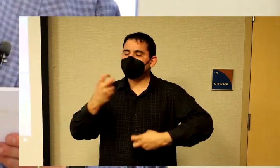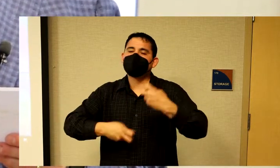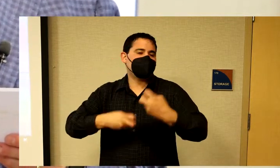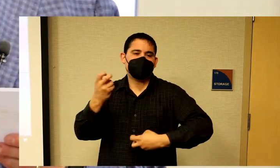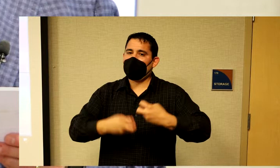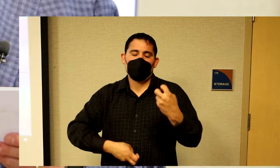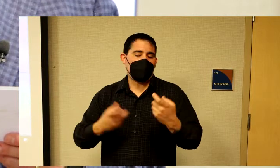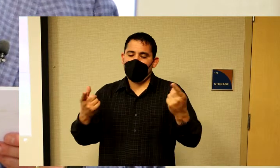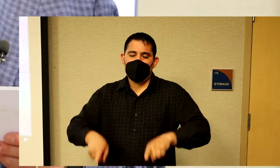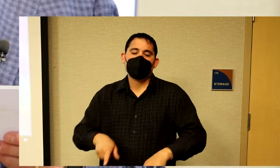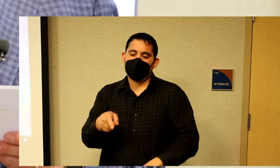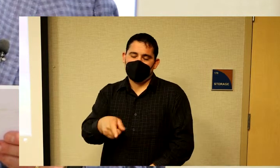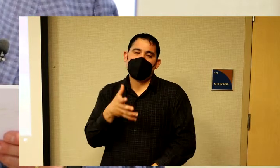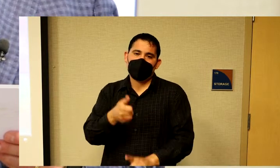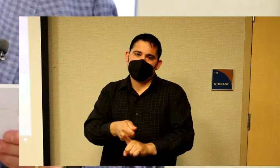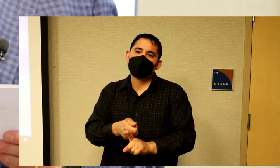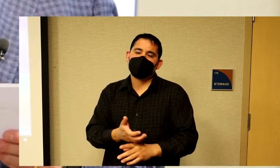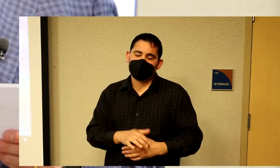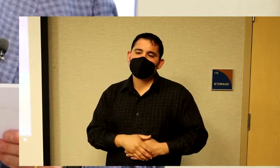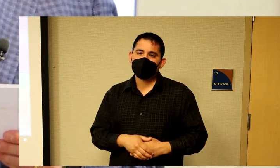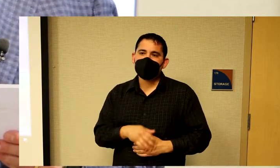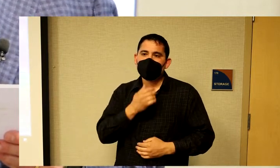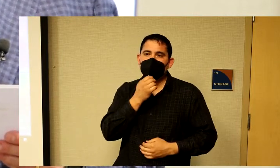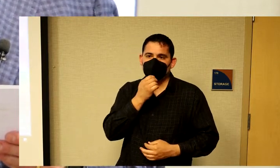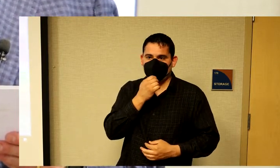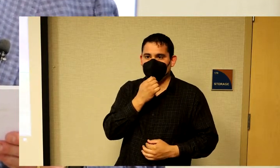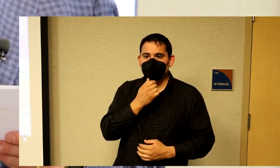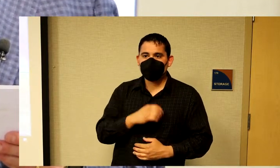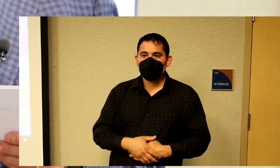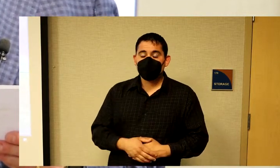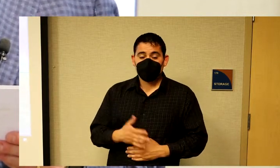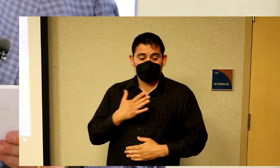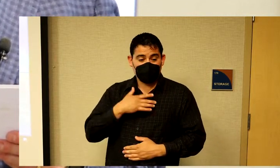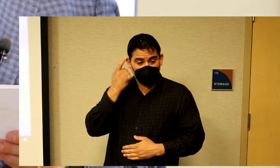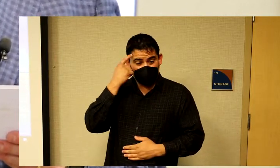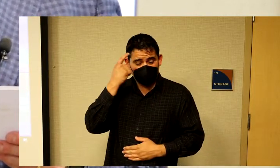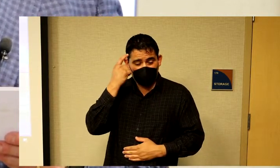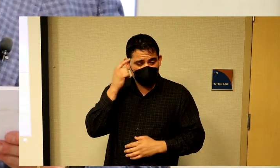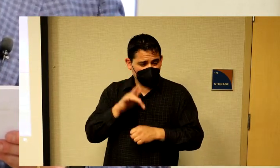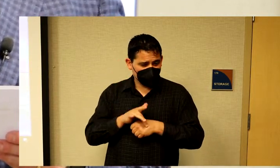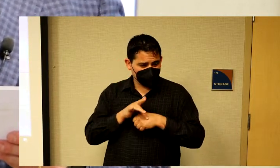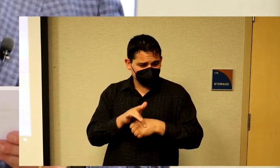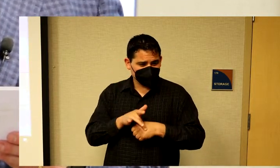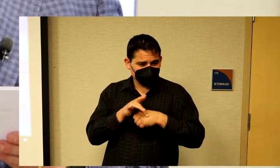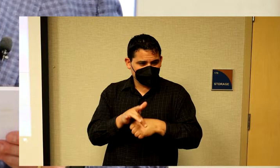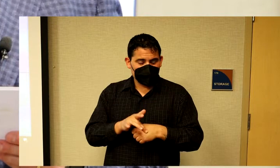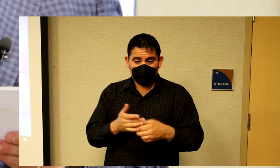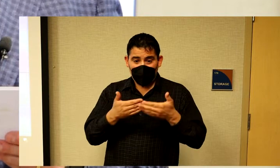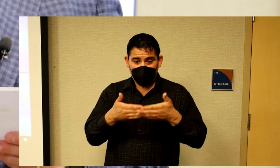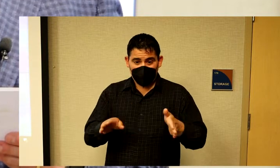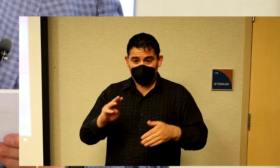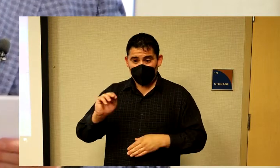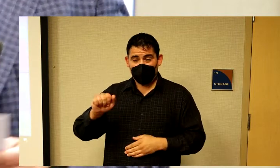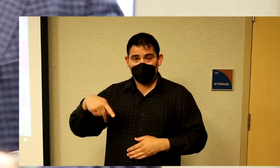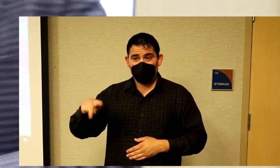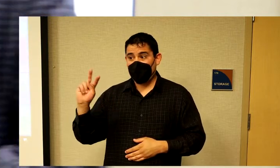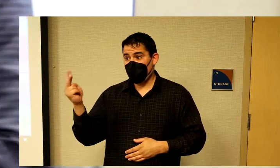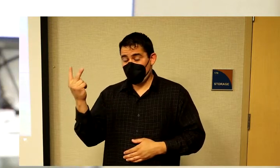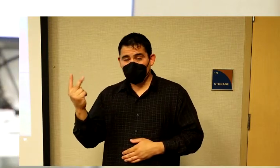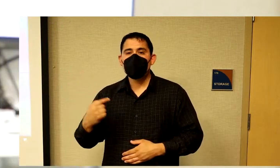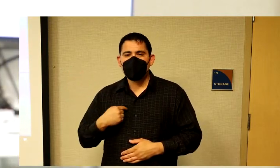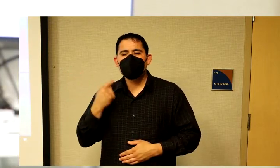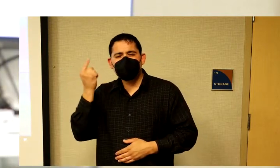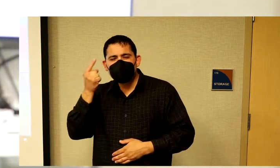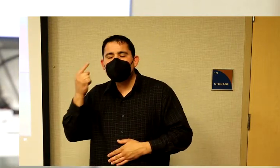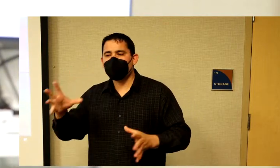In my mind, my opinion only, public map 2 should be considered, and public map